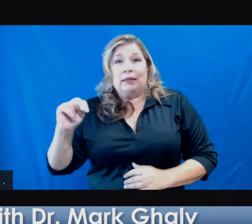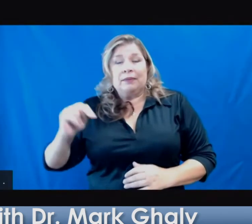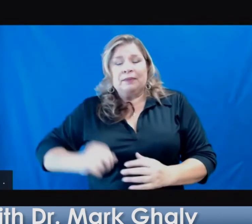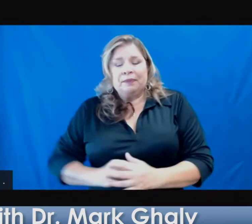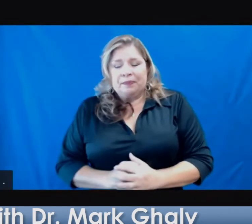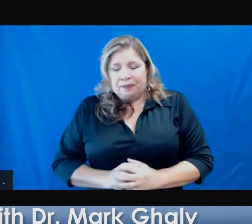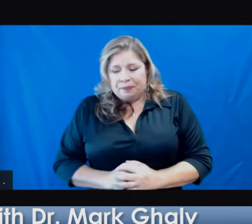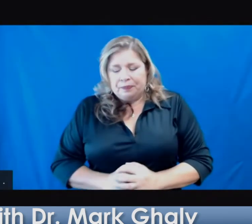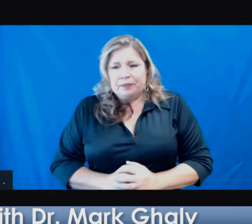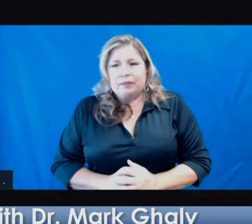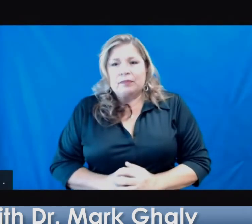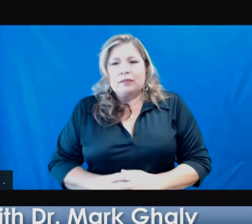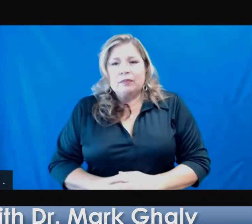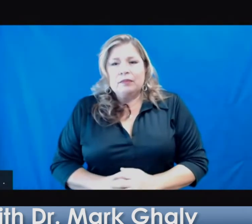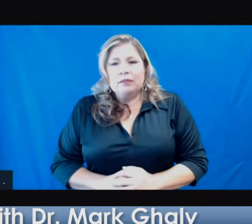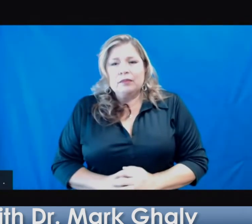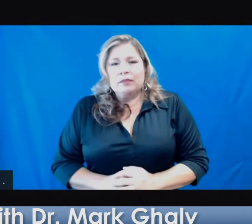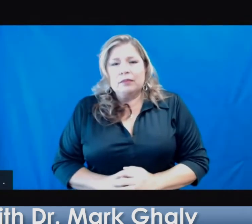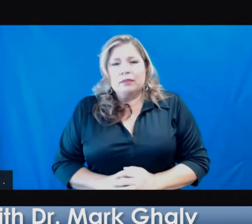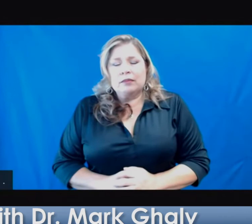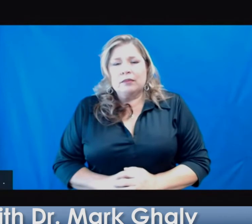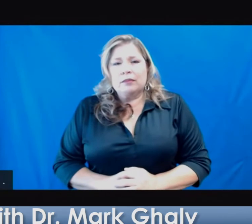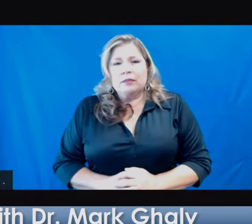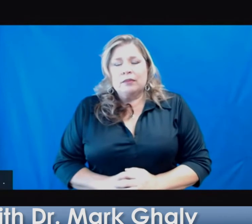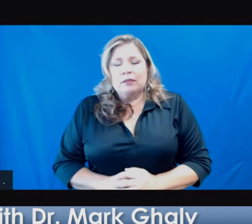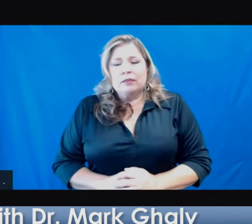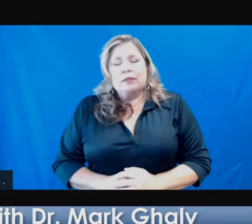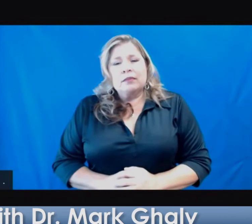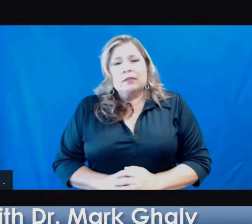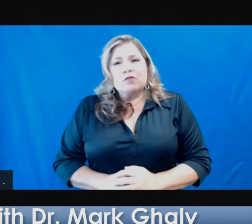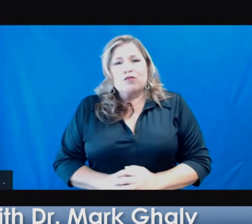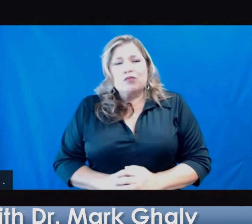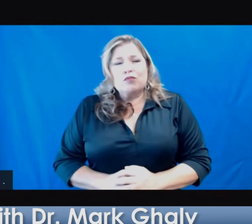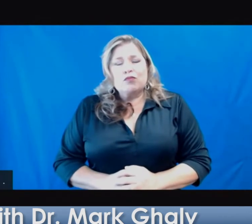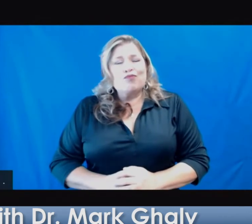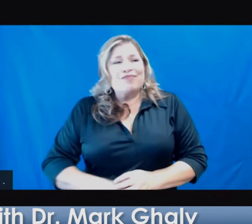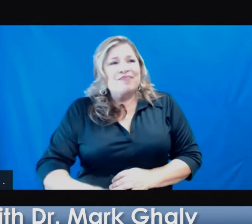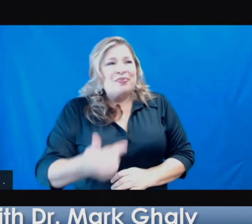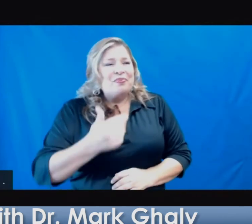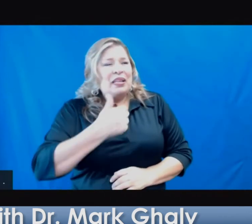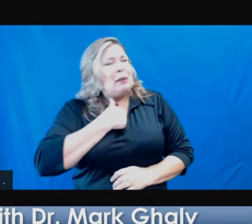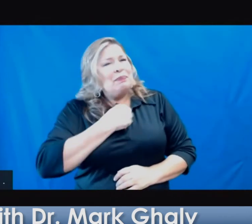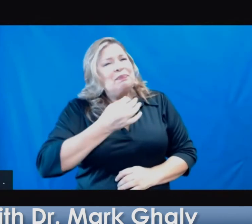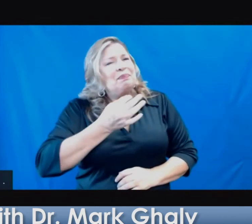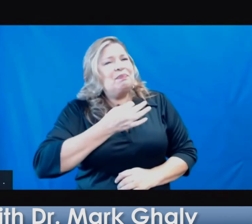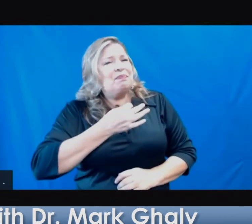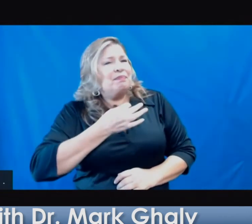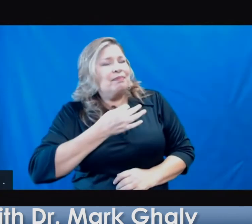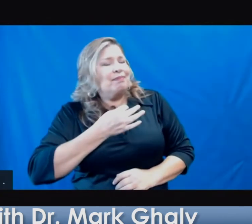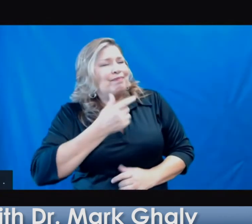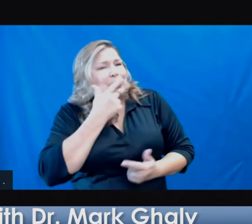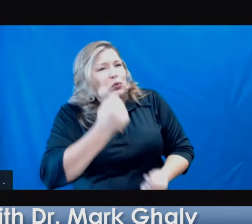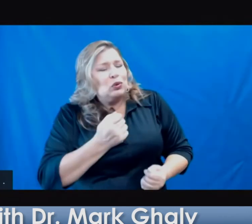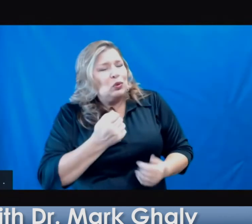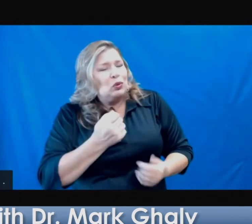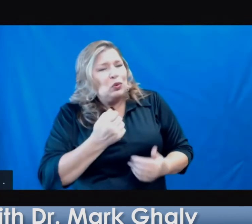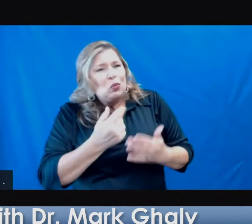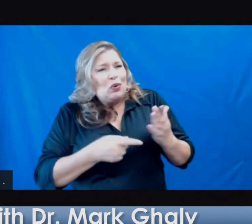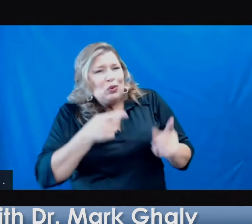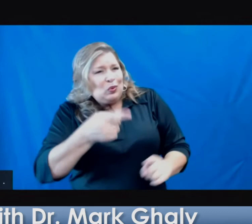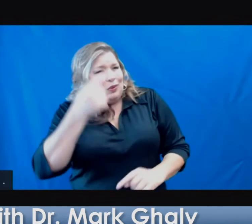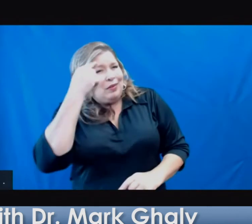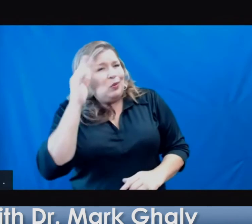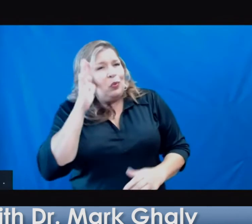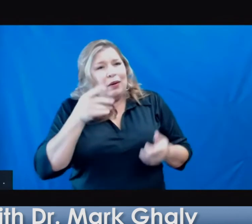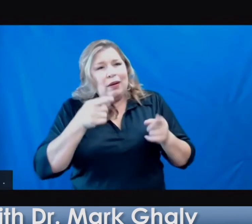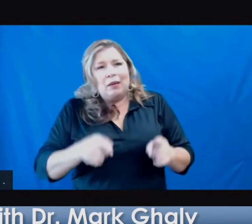Hi, Dr. Ghaly. I'm really interested in what you think may happen if people